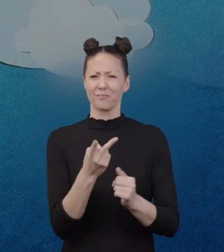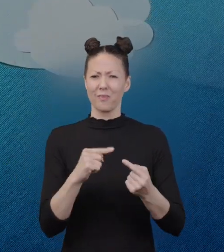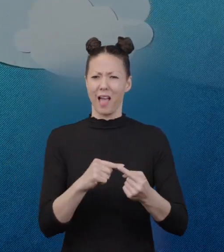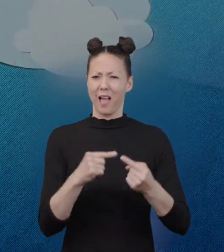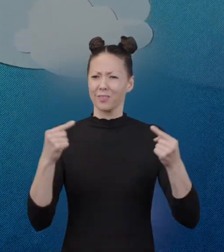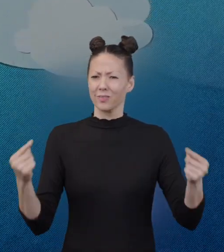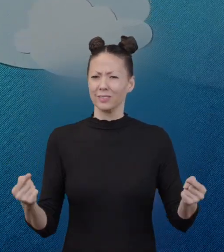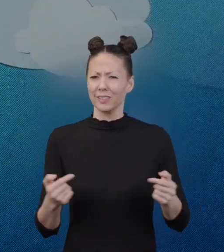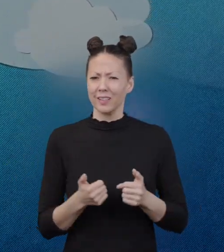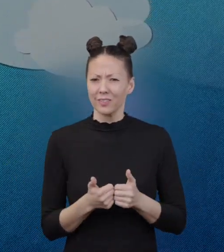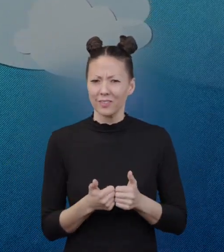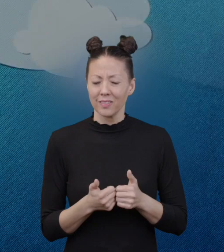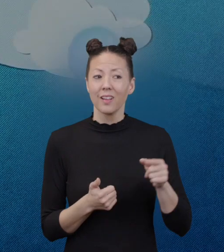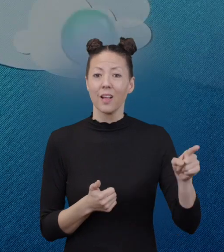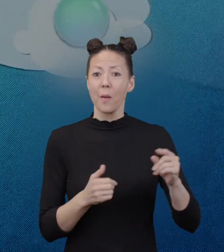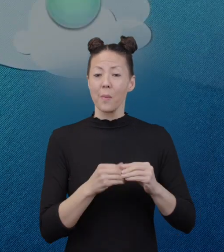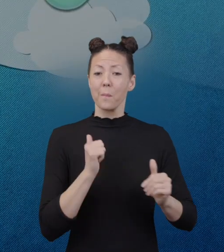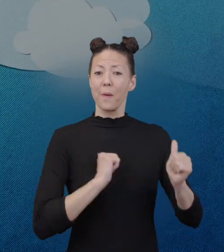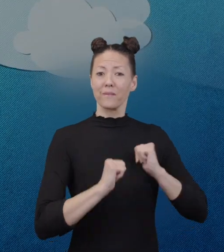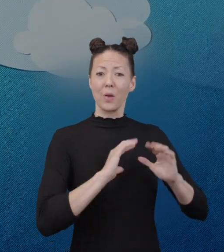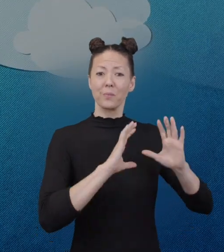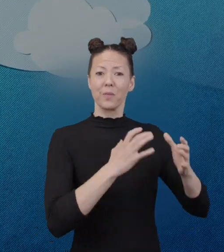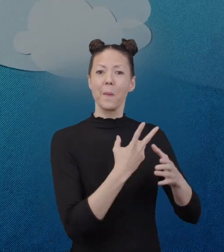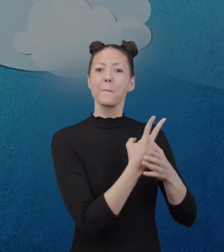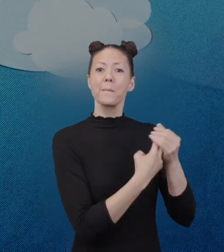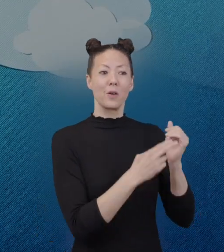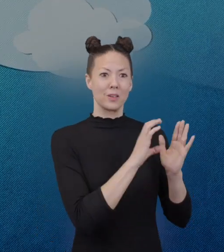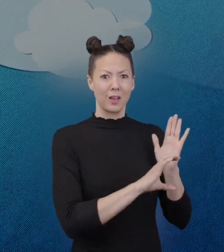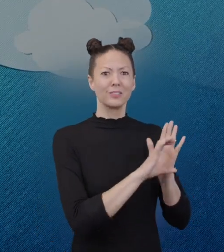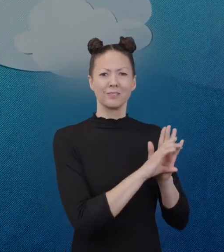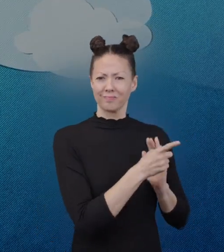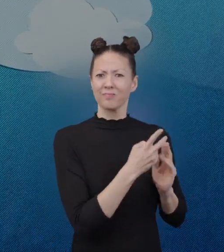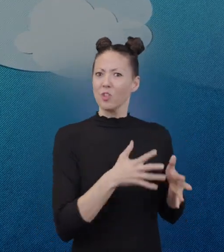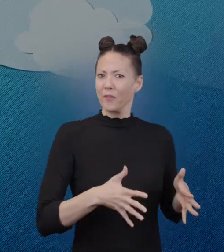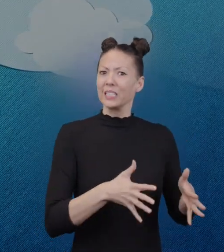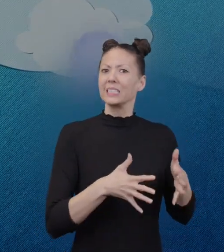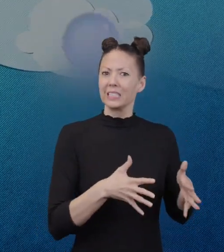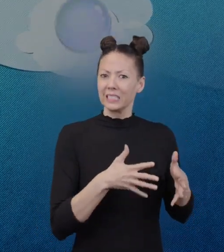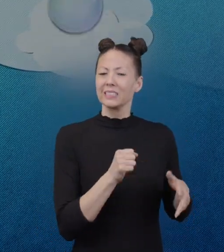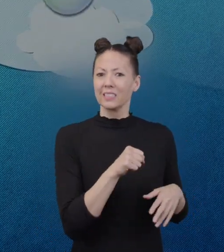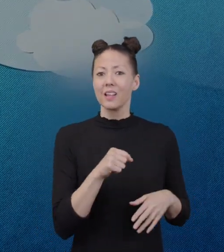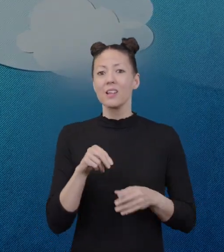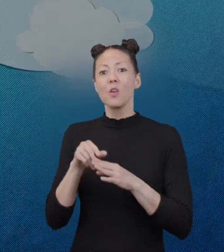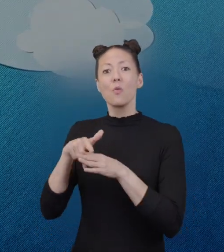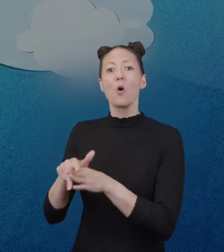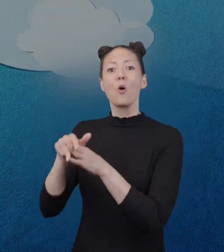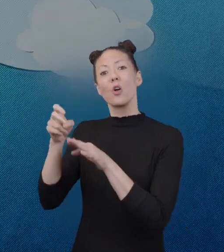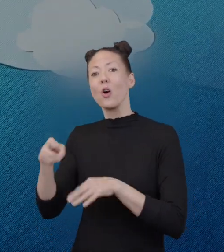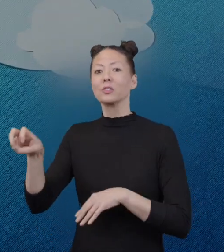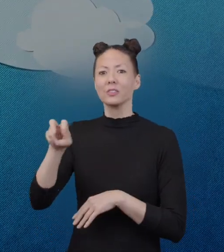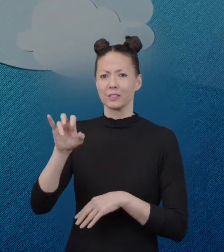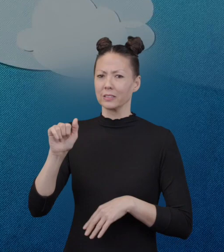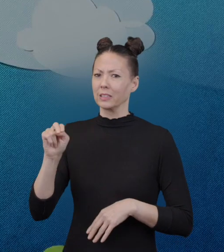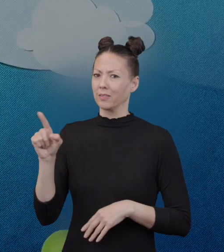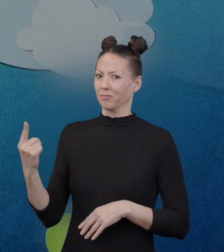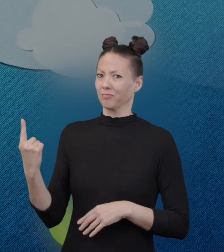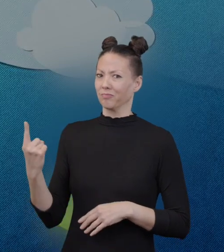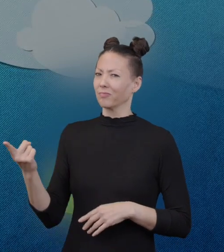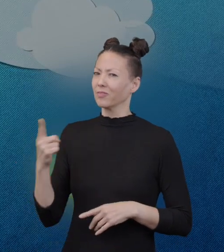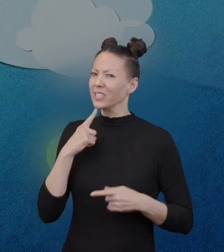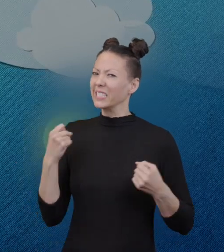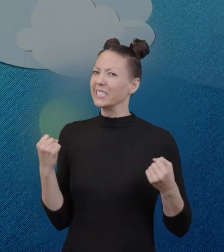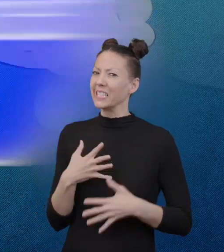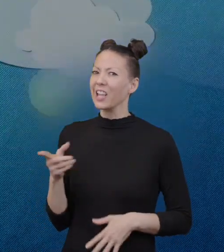contrast. In the performance, both characters were nervous, but in roller coaster, it was Gene who was